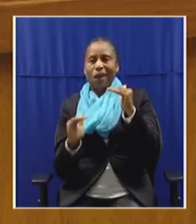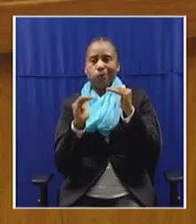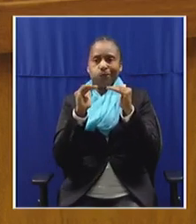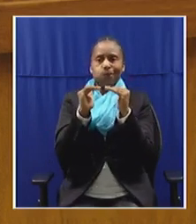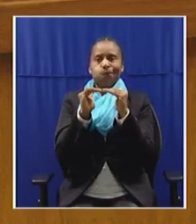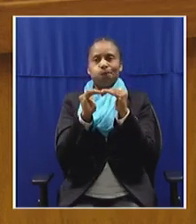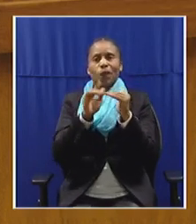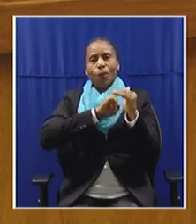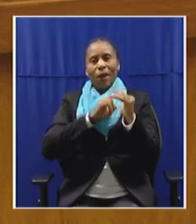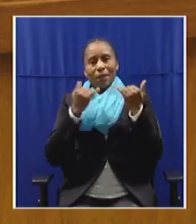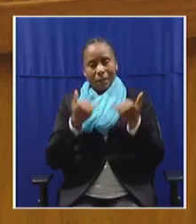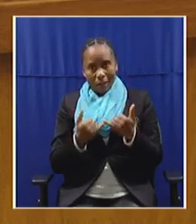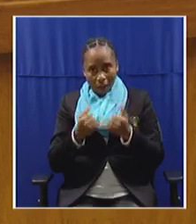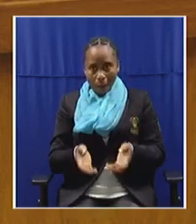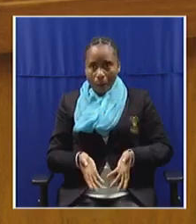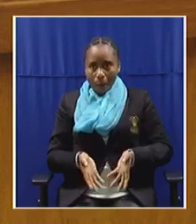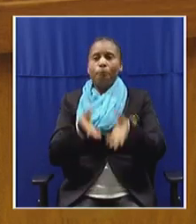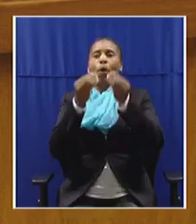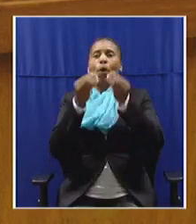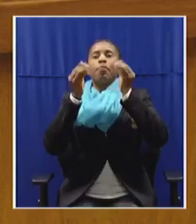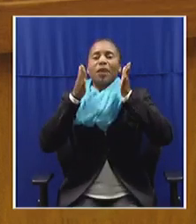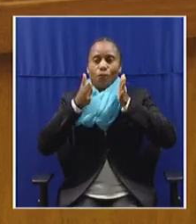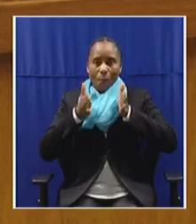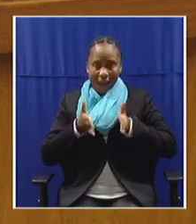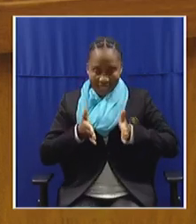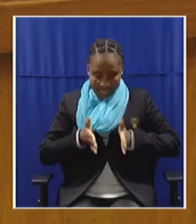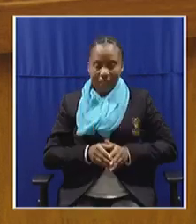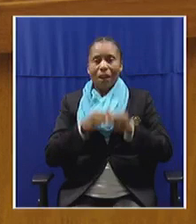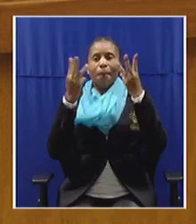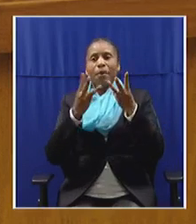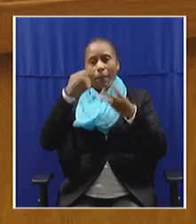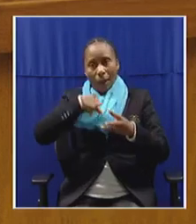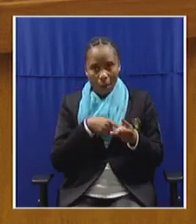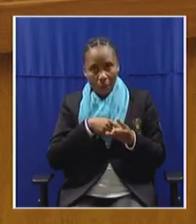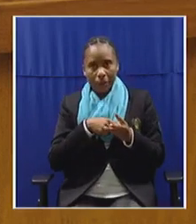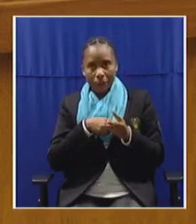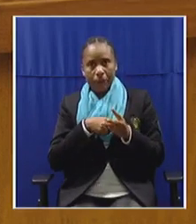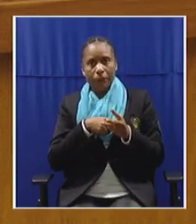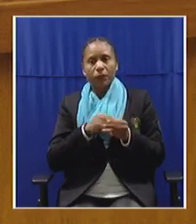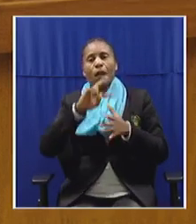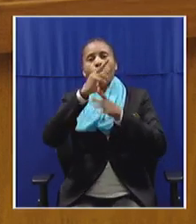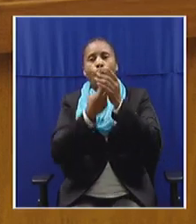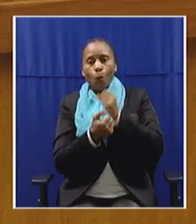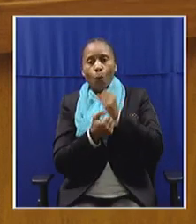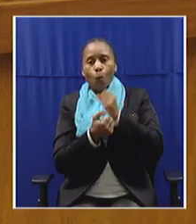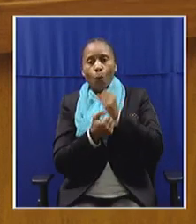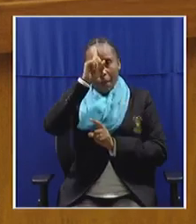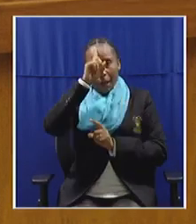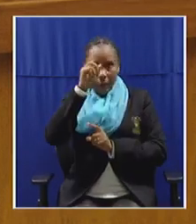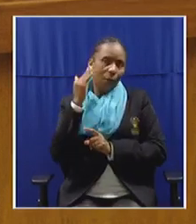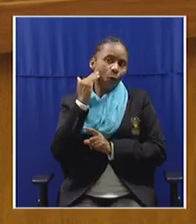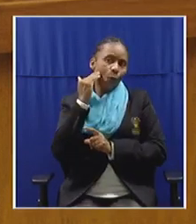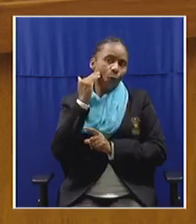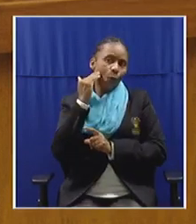the recovery of the humanity of our people, both black and white.